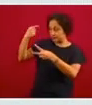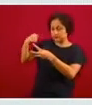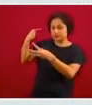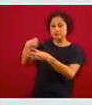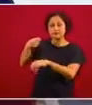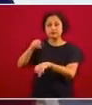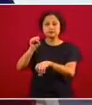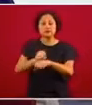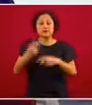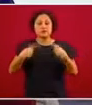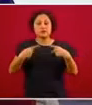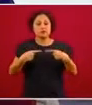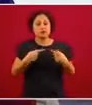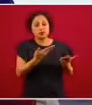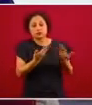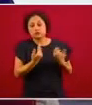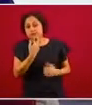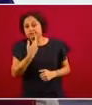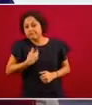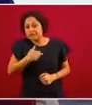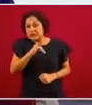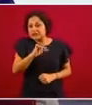result.